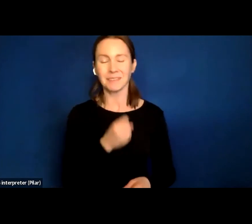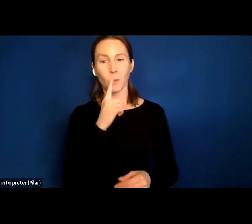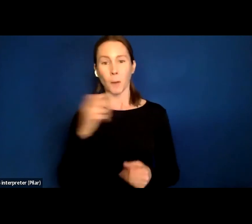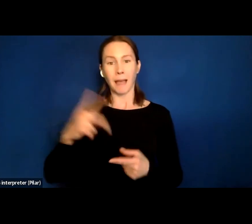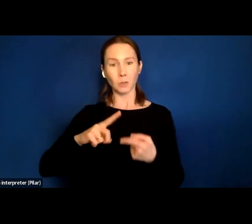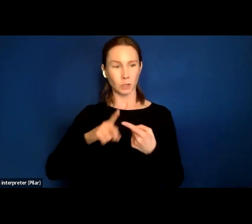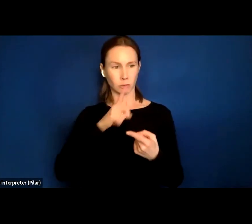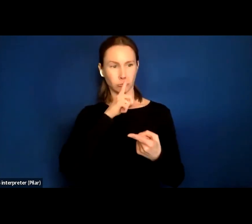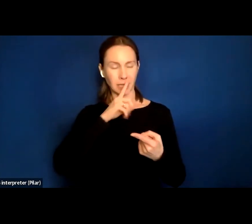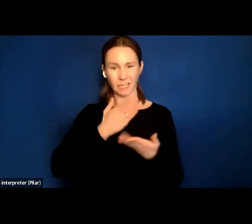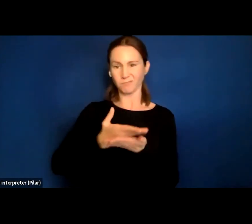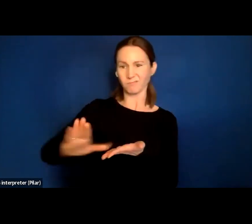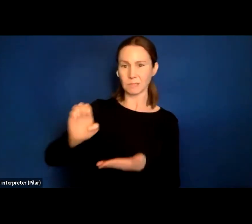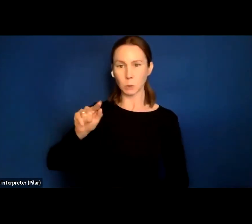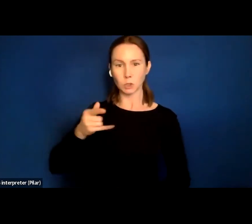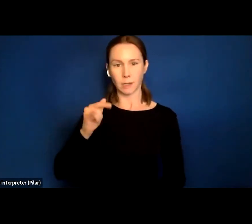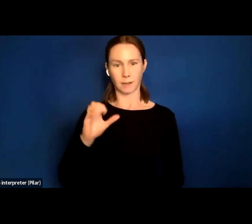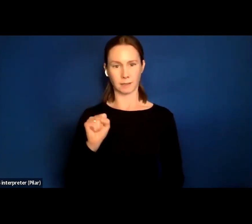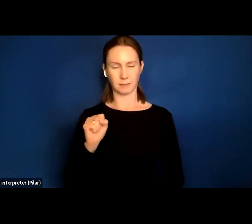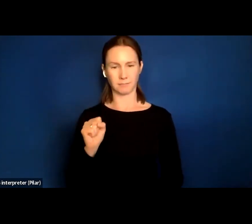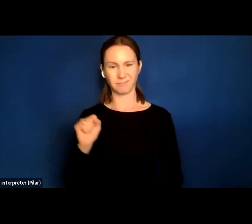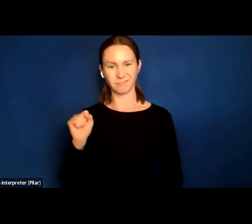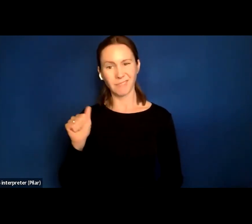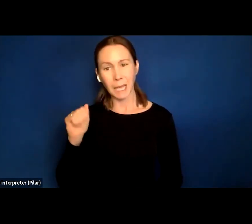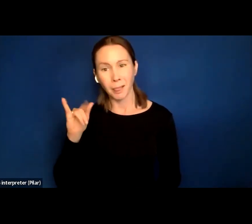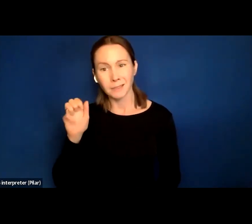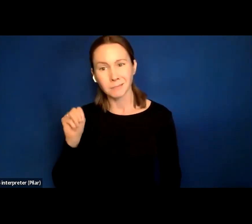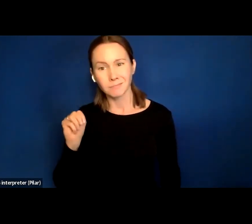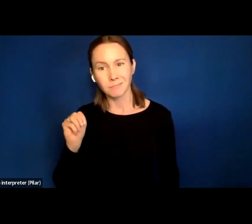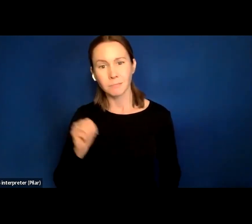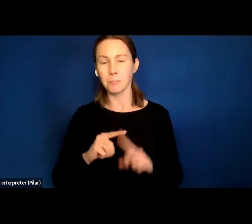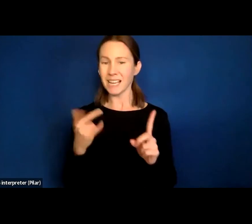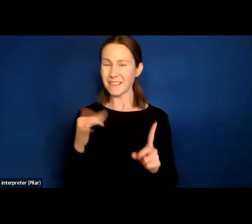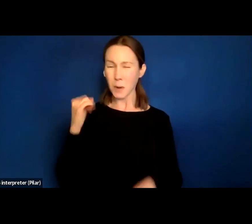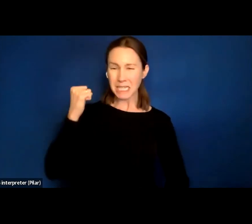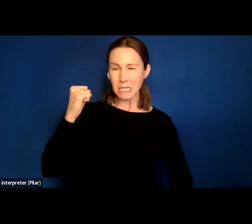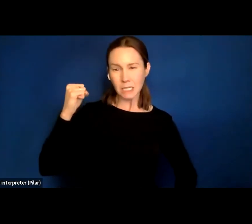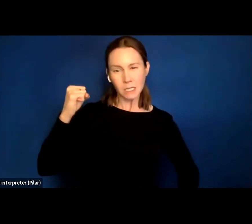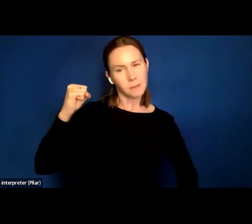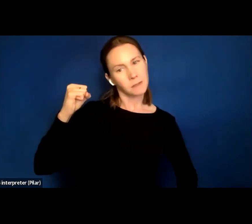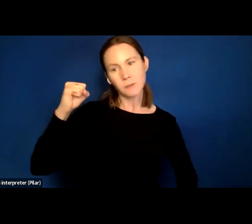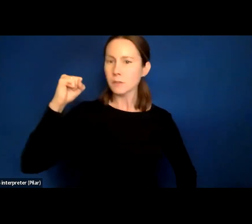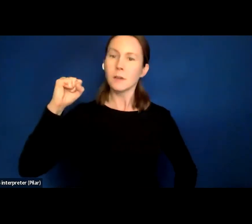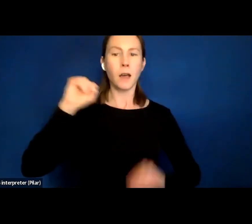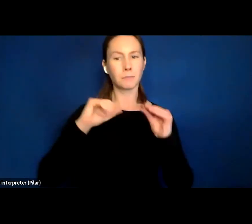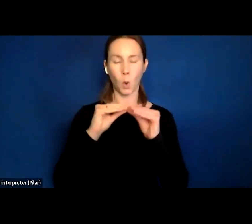ableism. But if we push further, which the sector can and must do, I believe in us, I would not be